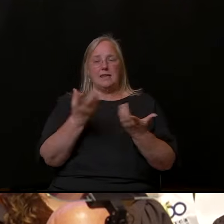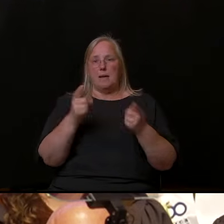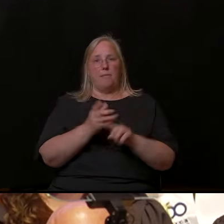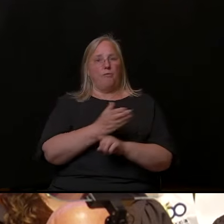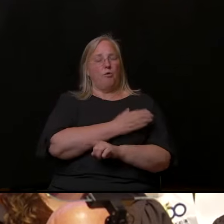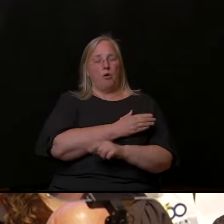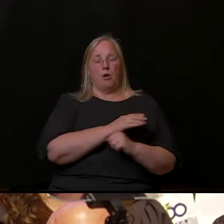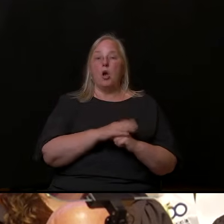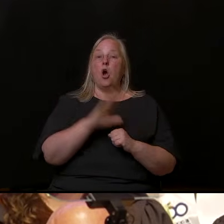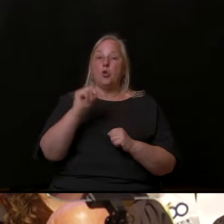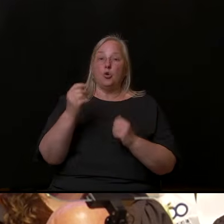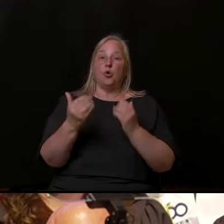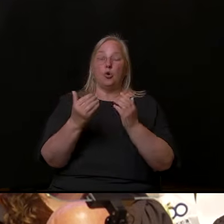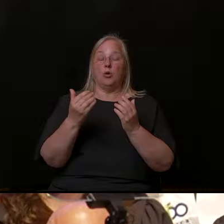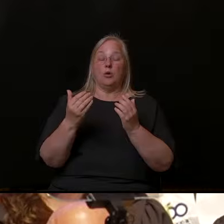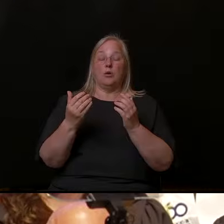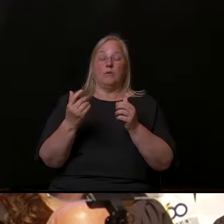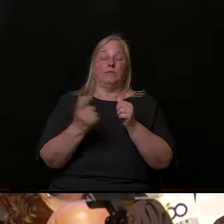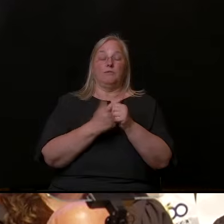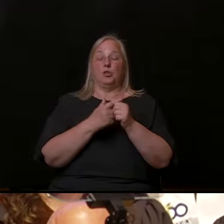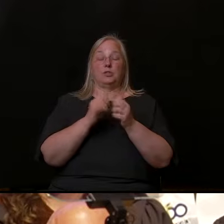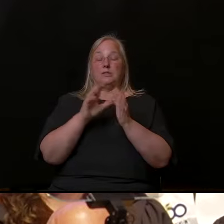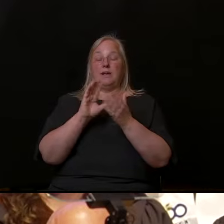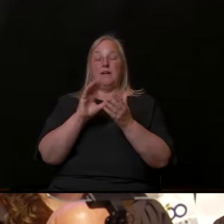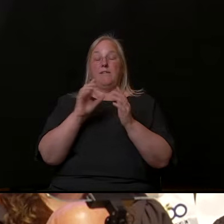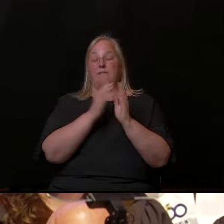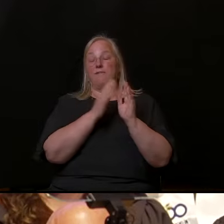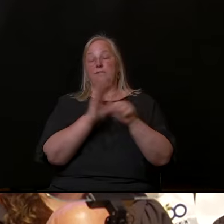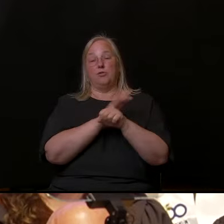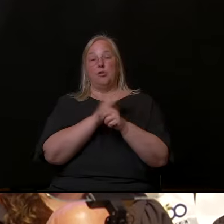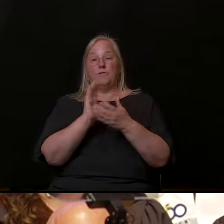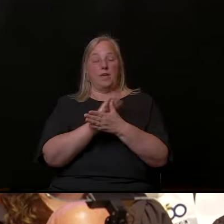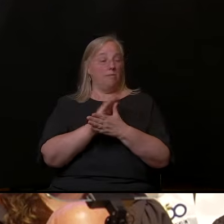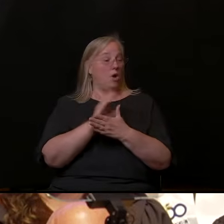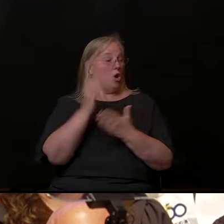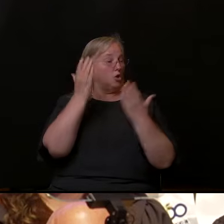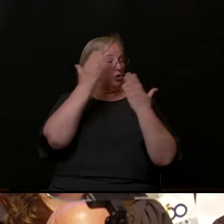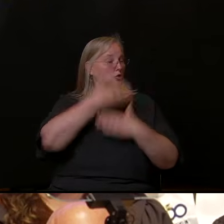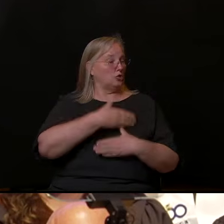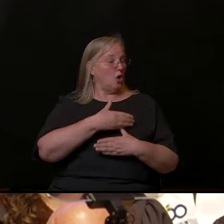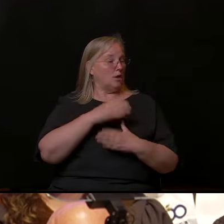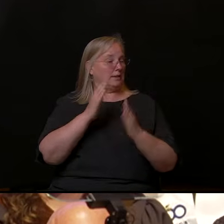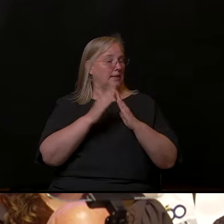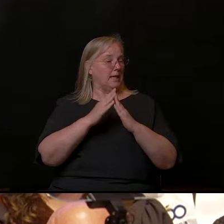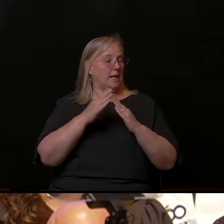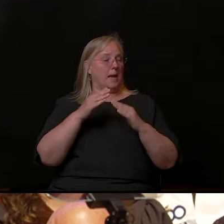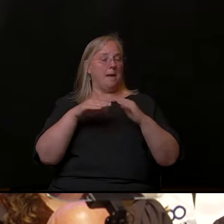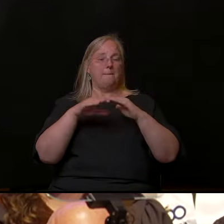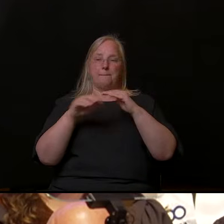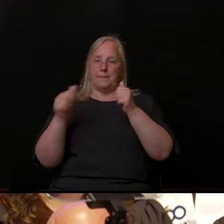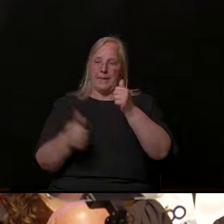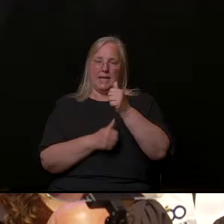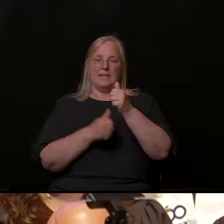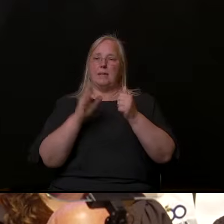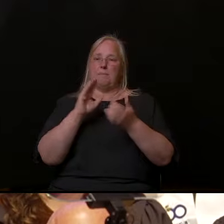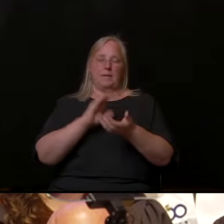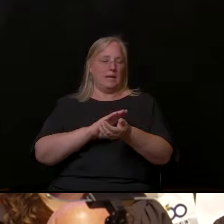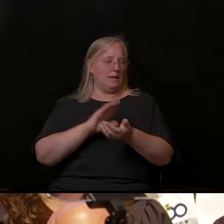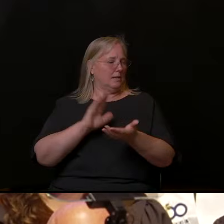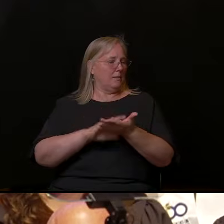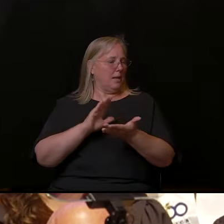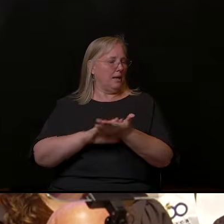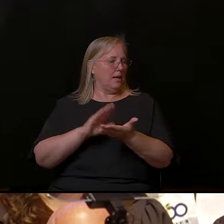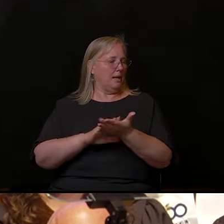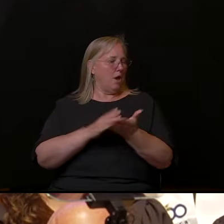debut feature film, Dark City Beneath the Beat, brought music and filmmaking together, creating a